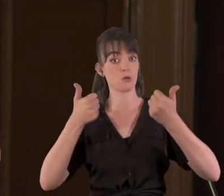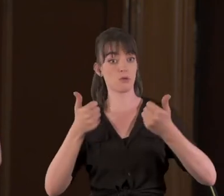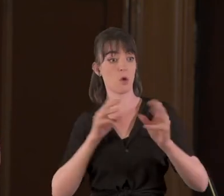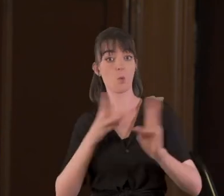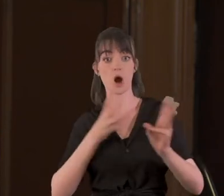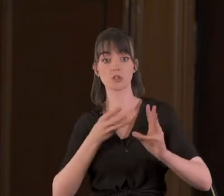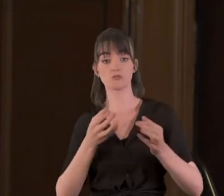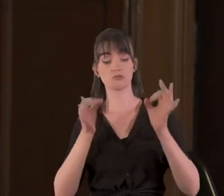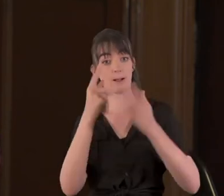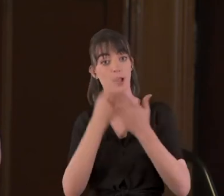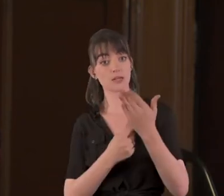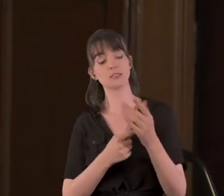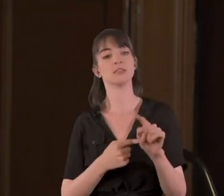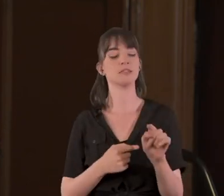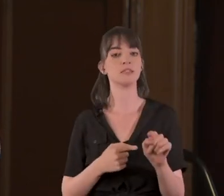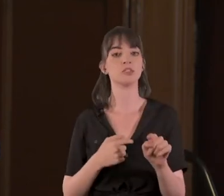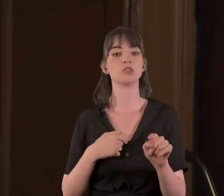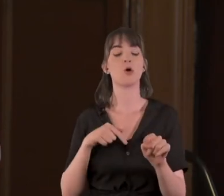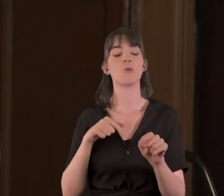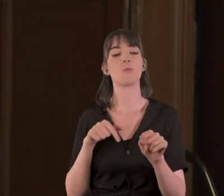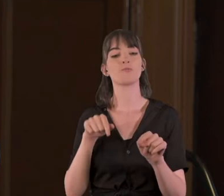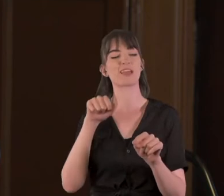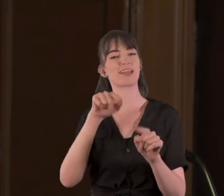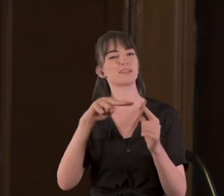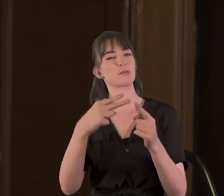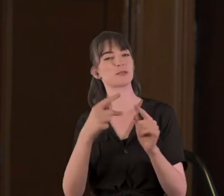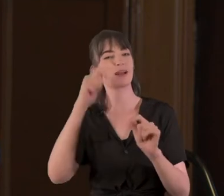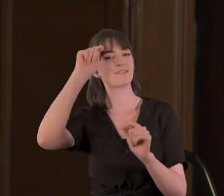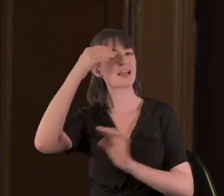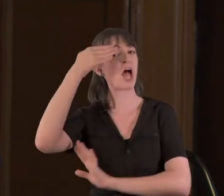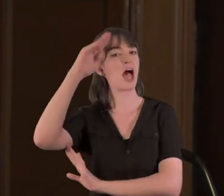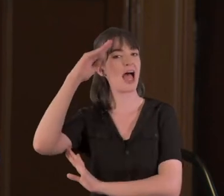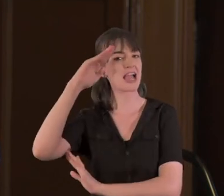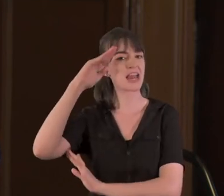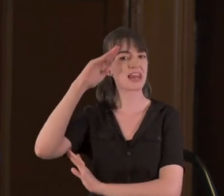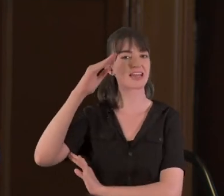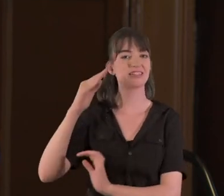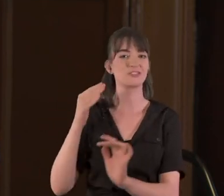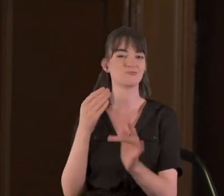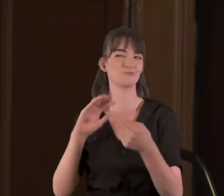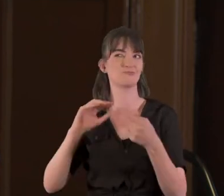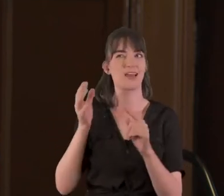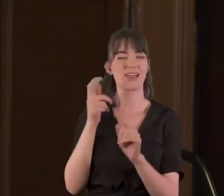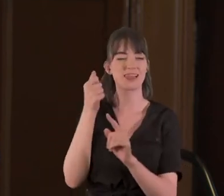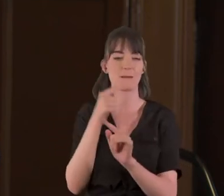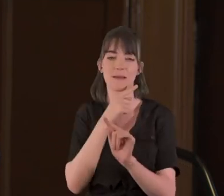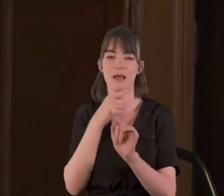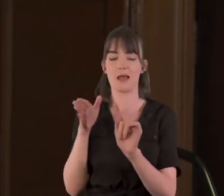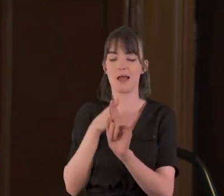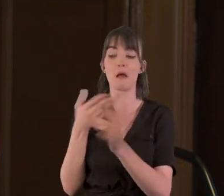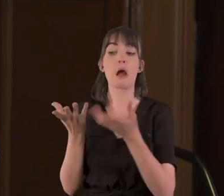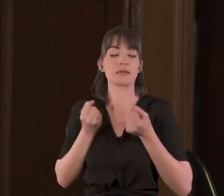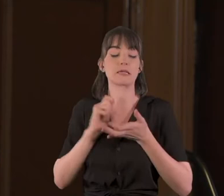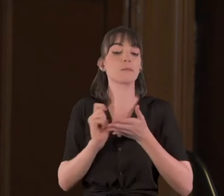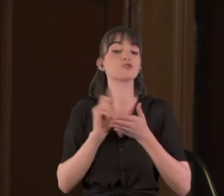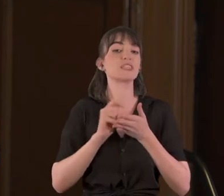So in that respect, you know, the Irish, I think, did intend to weaken the treaty. So I don't know whether you call that good